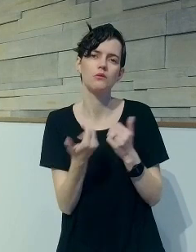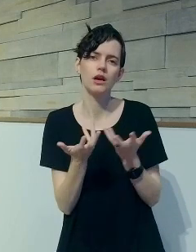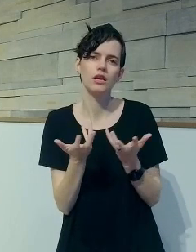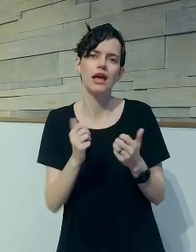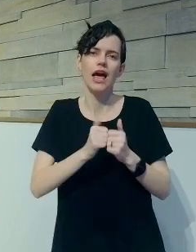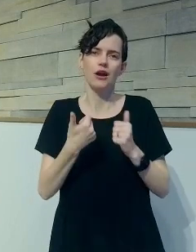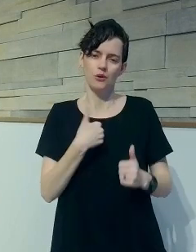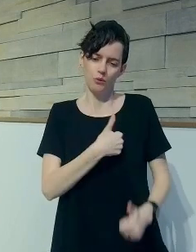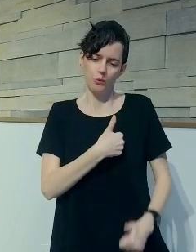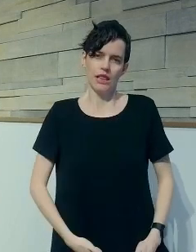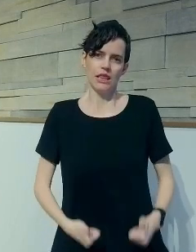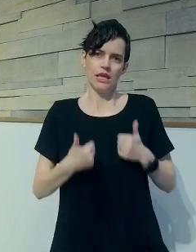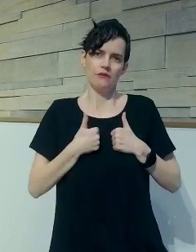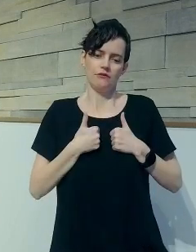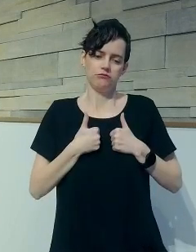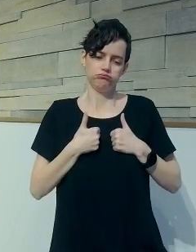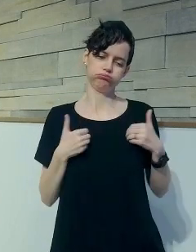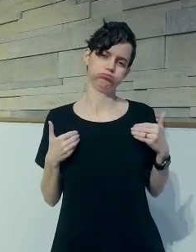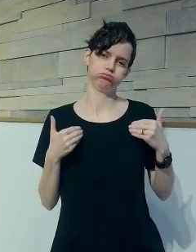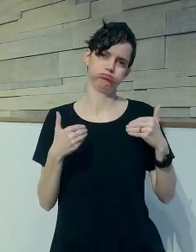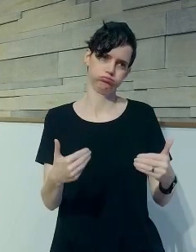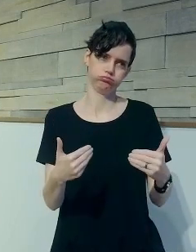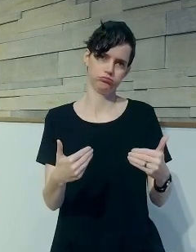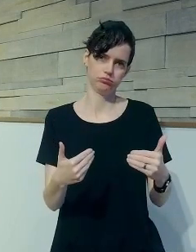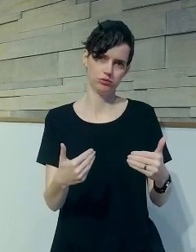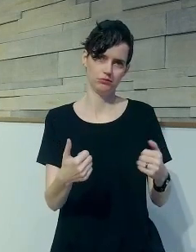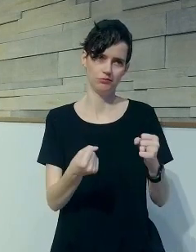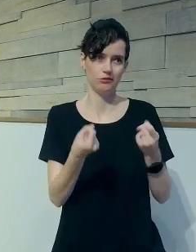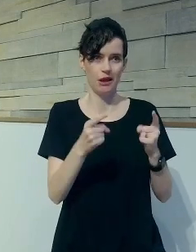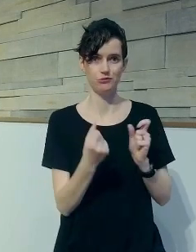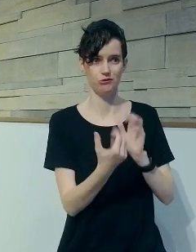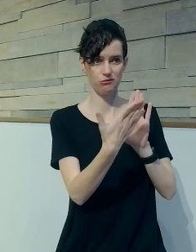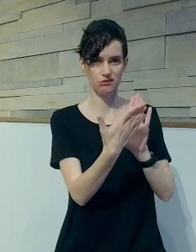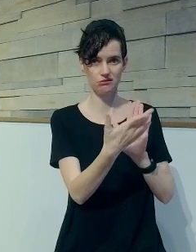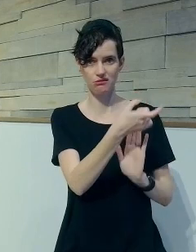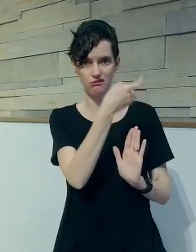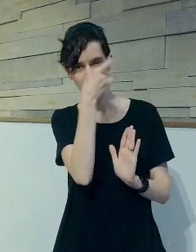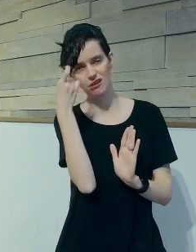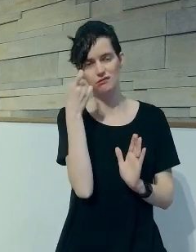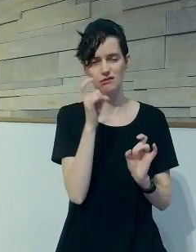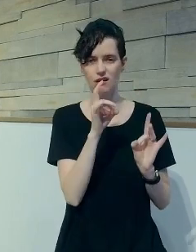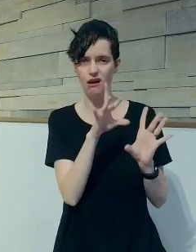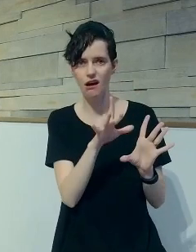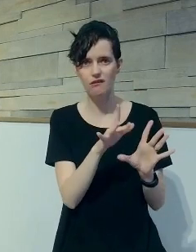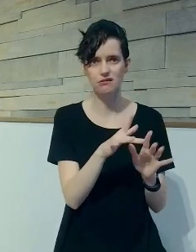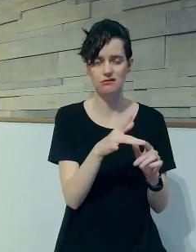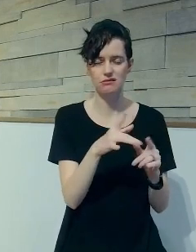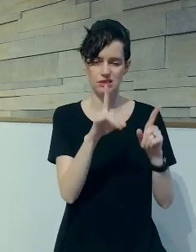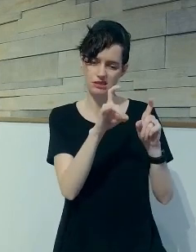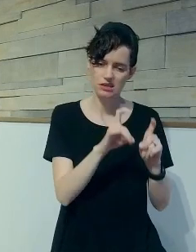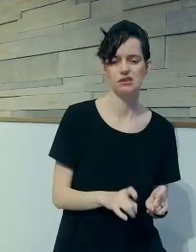we live life in the face of trauma and tragedy and